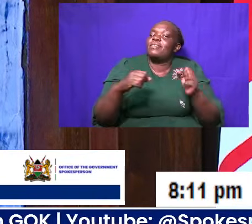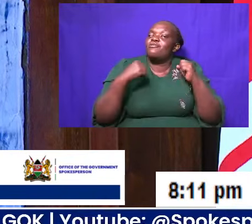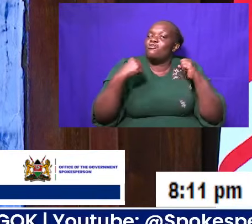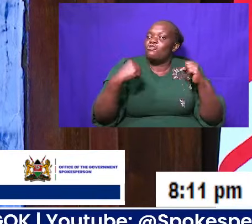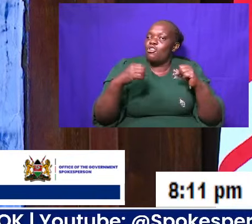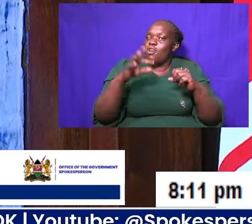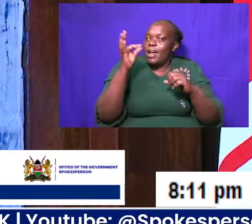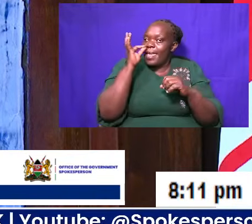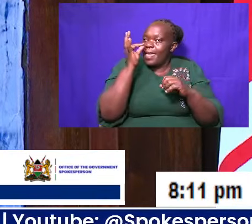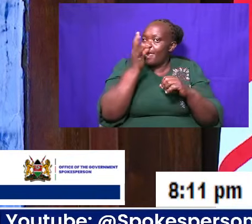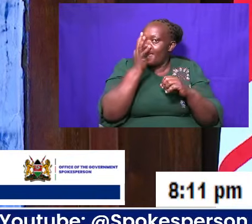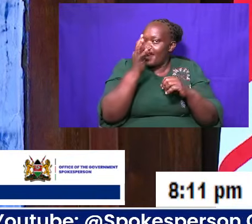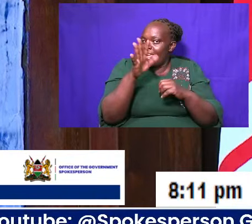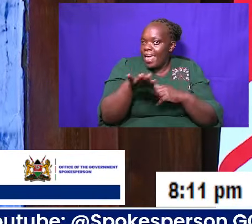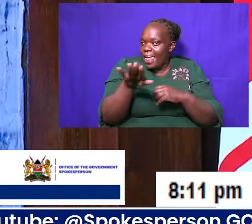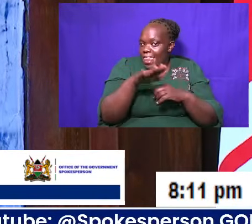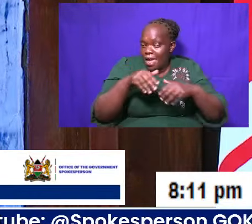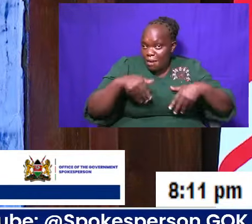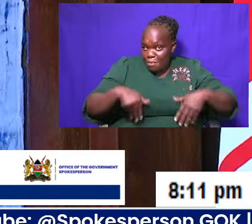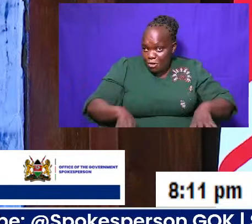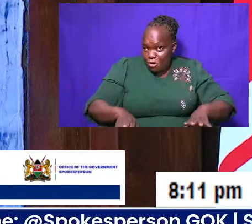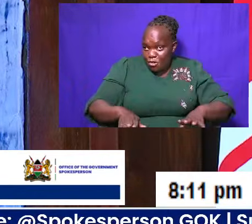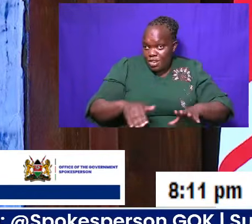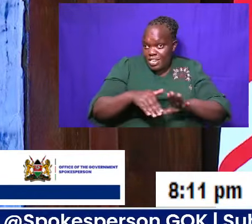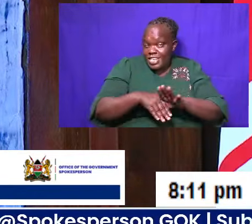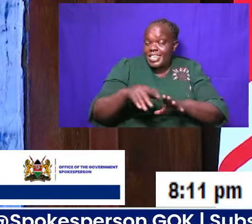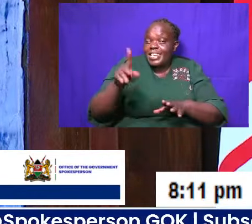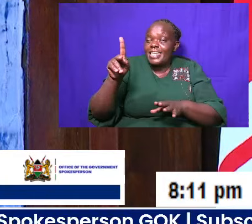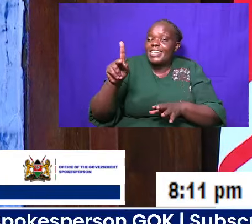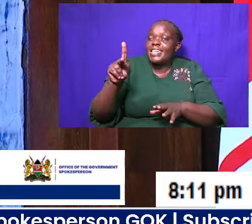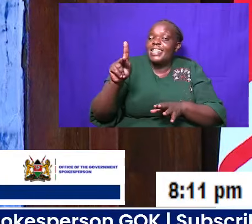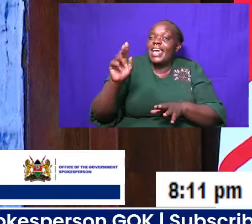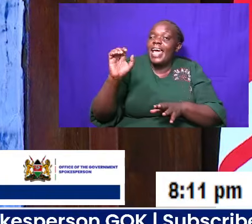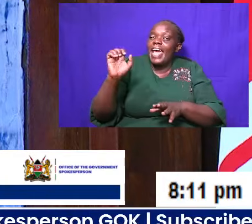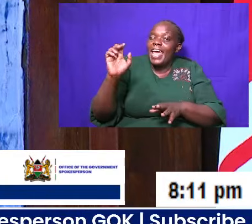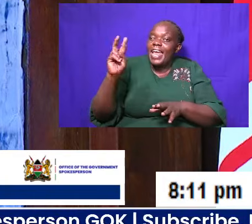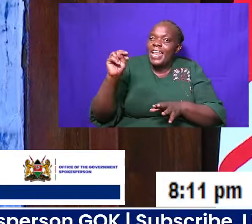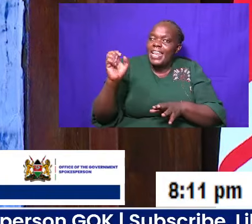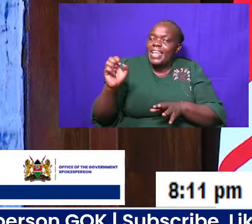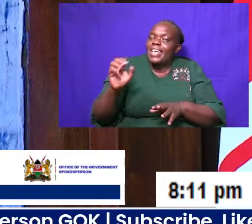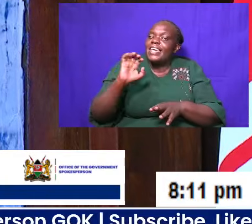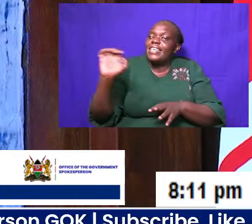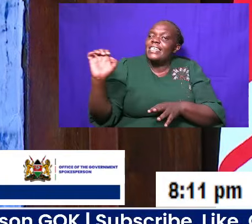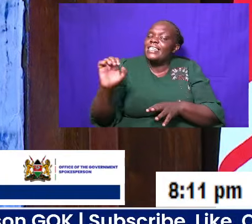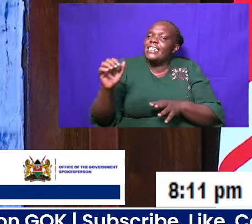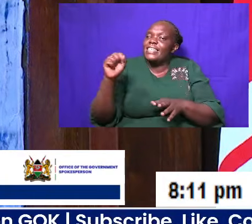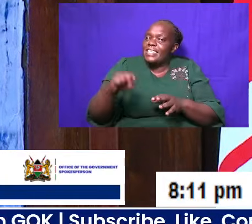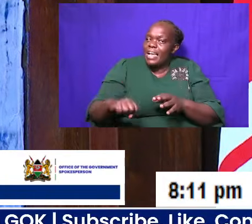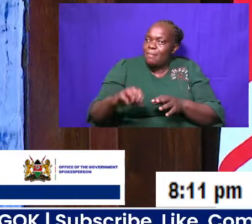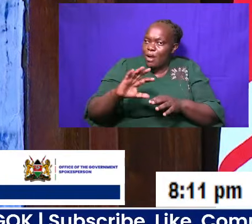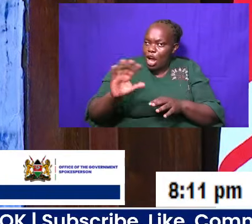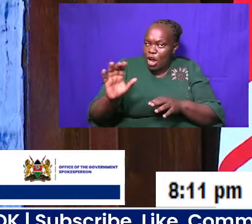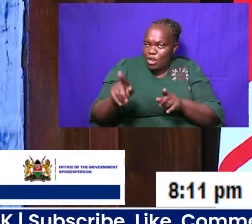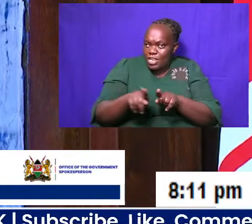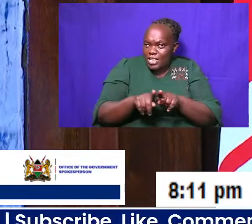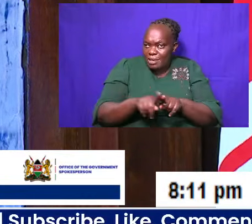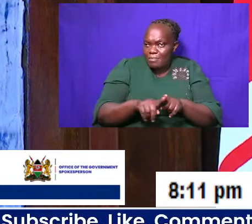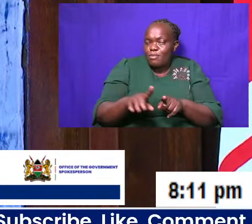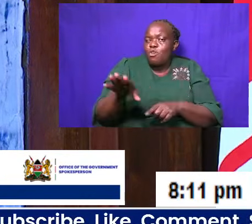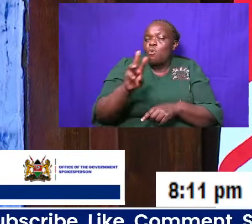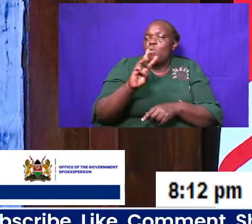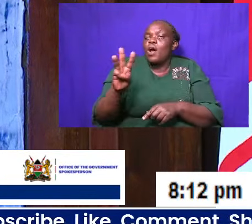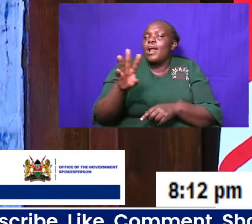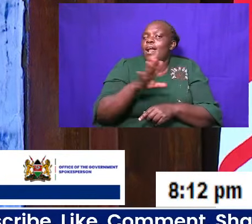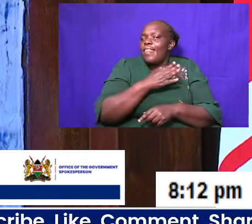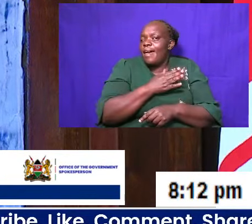Nyeri County. I was born in Kieni constituency, Kieni East Sub-County, Kafaru Ward.